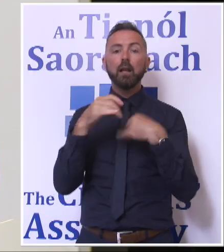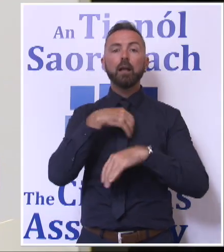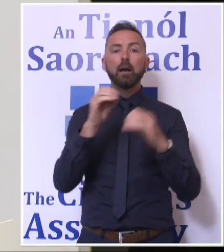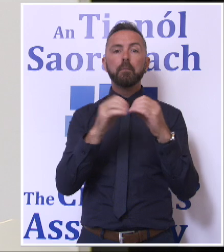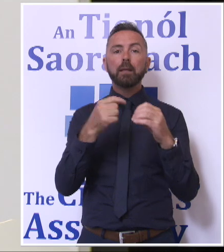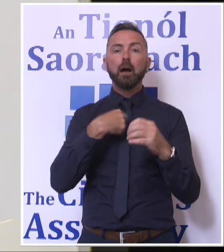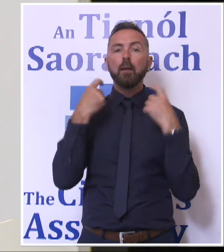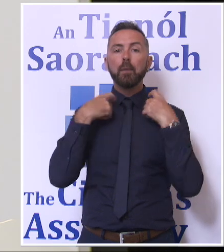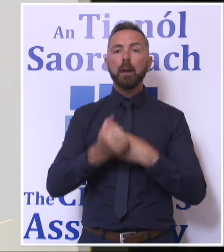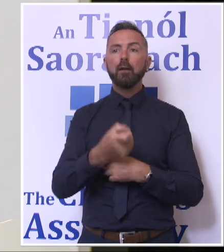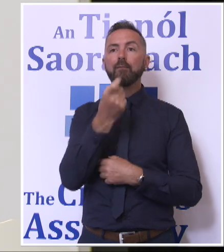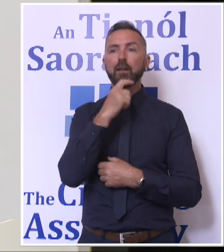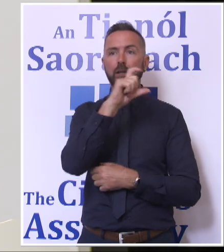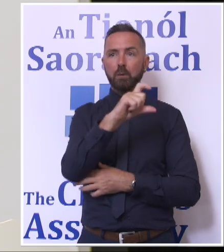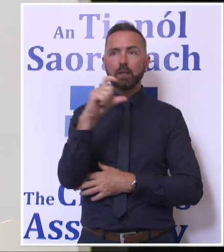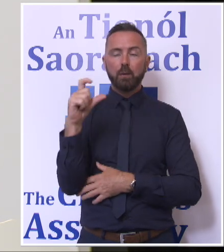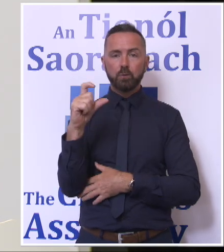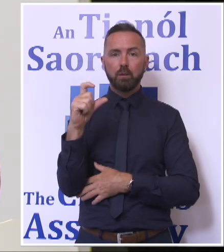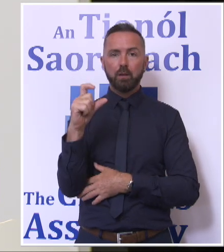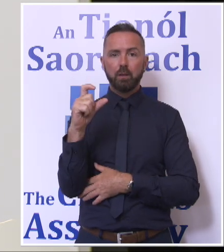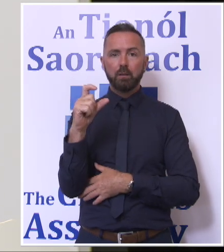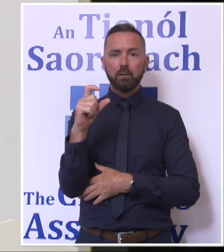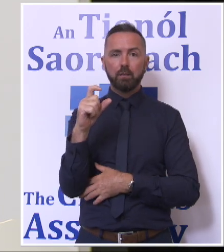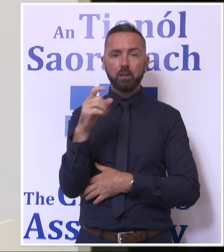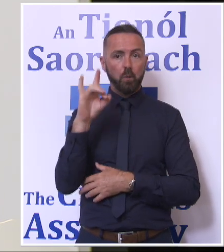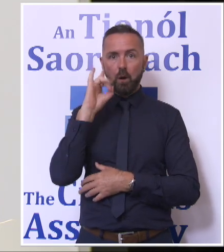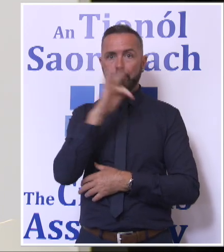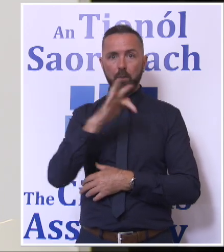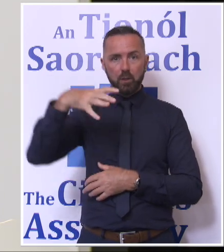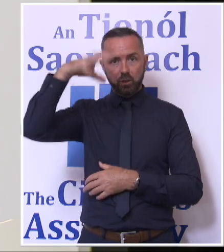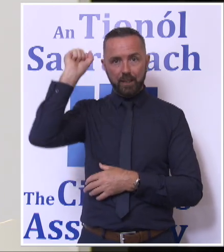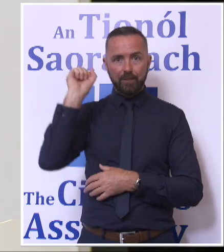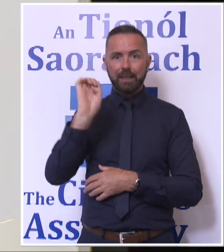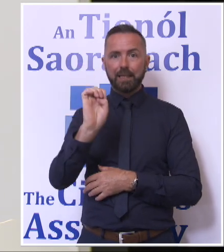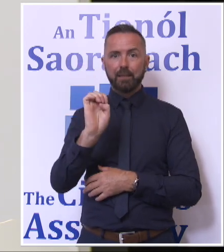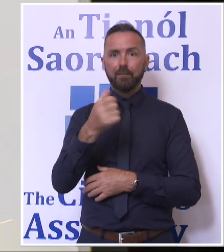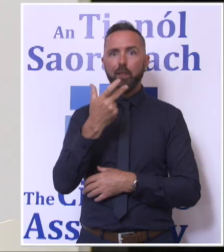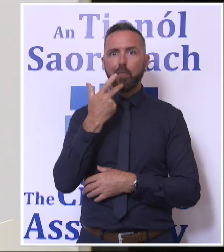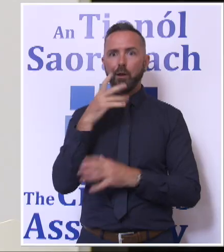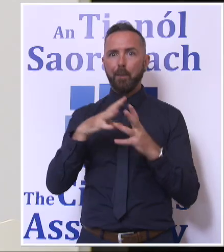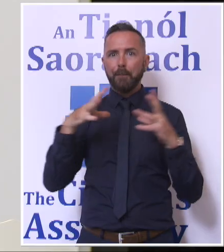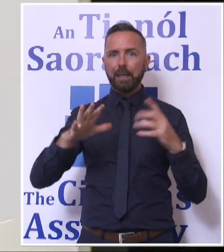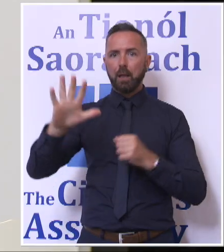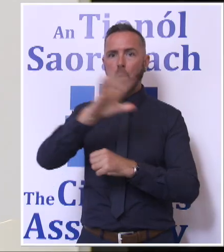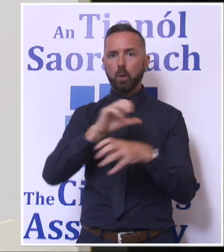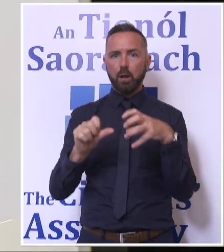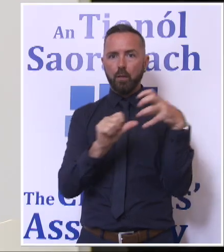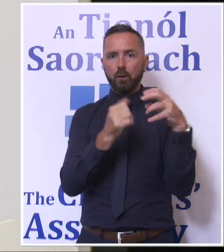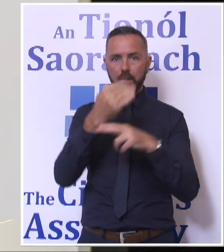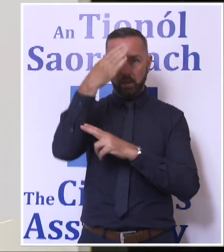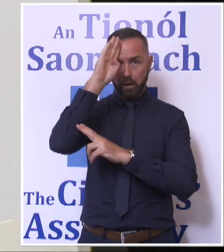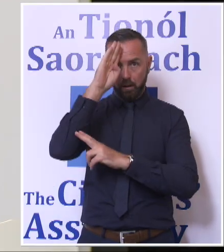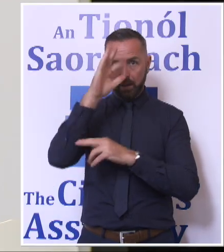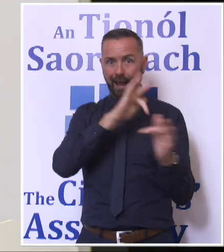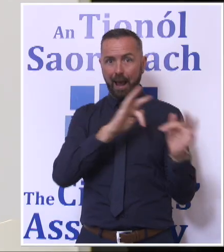am the Mayor of Fingal County Council. As you heard from our Chief Executive, Anne-Marie Farrelly, it's the third biggest local authority in Ireland